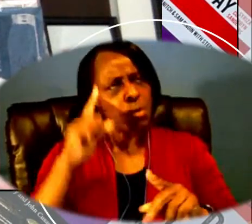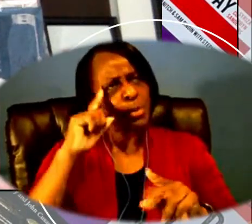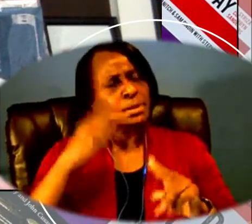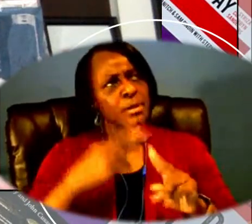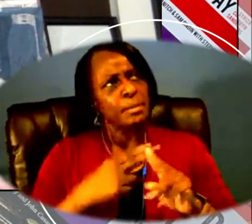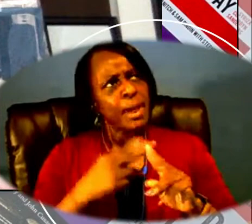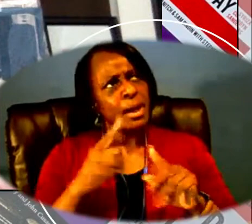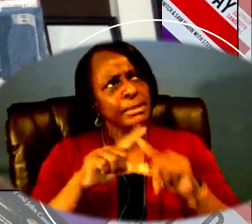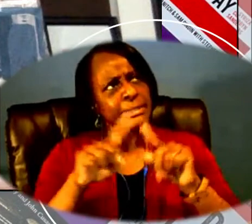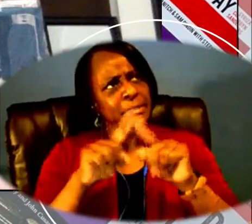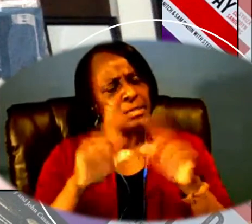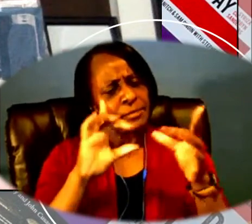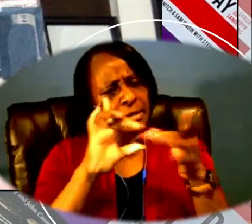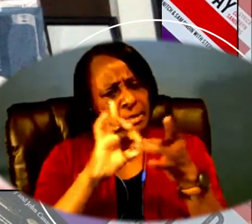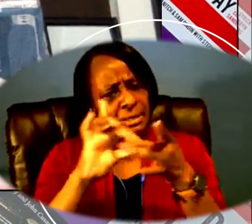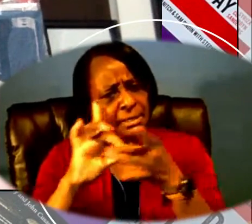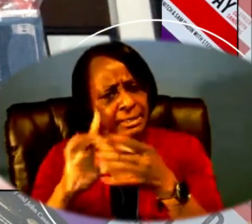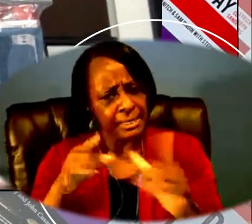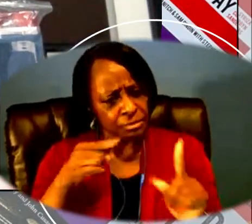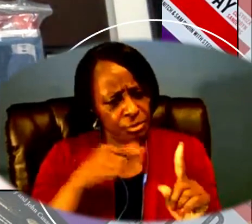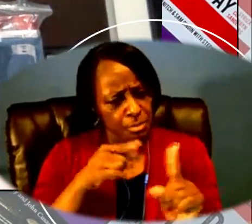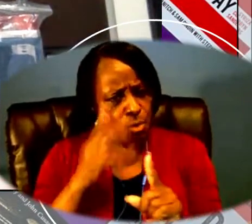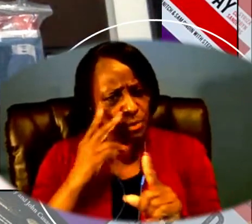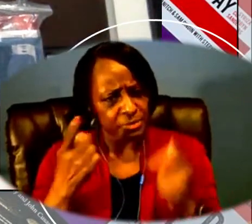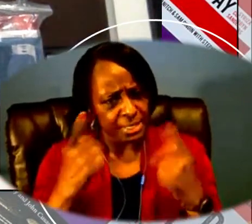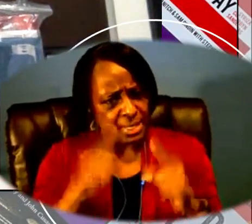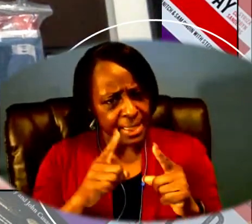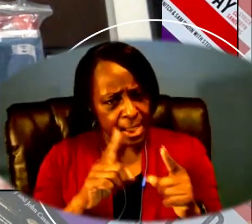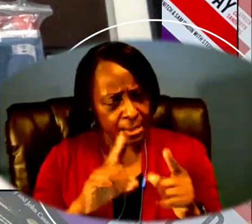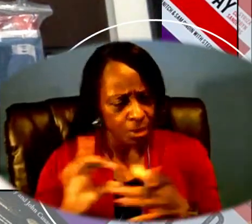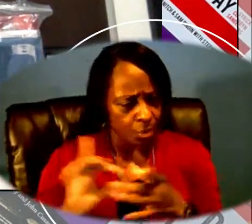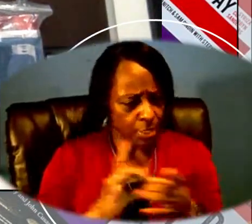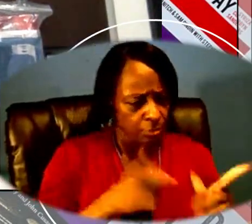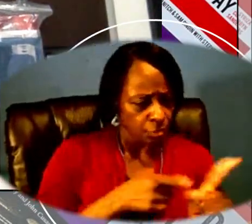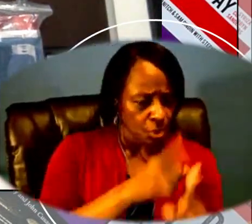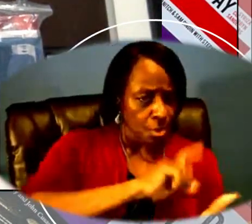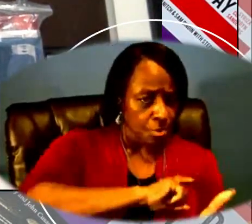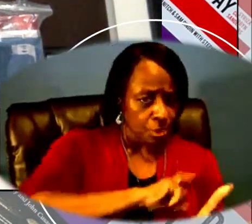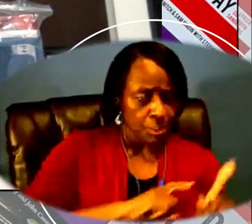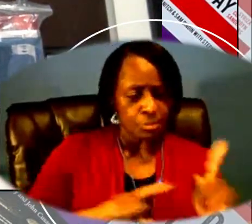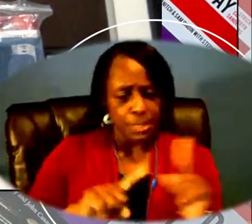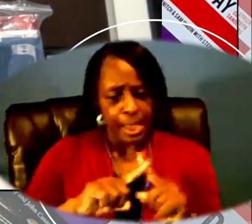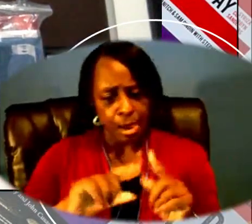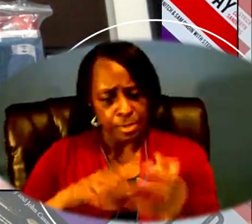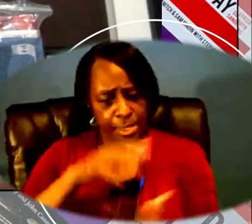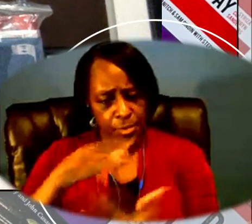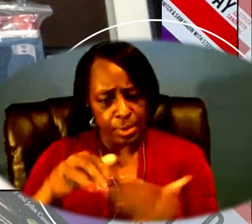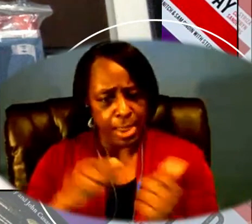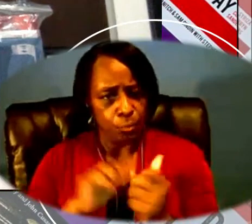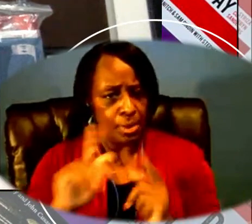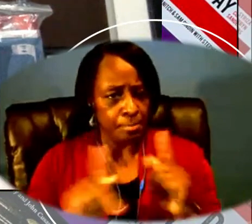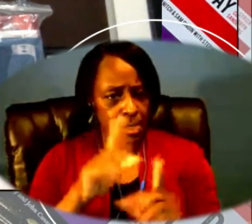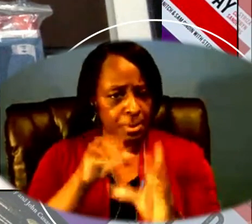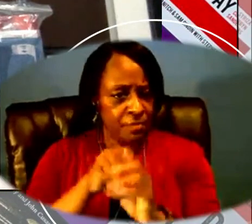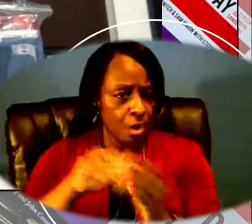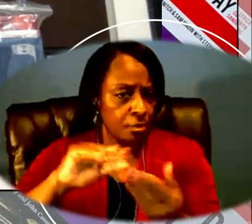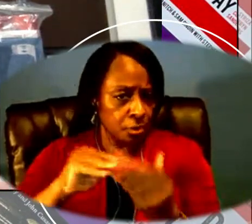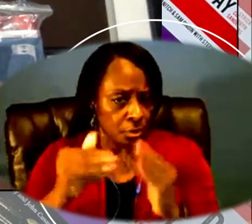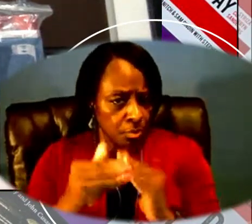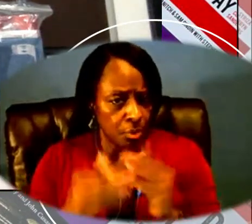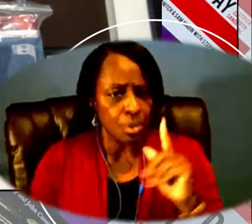different connection points that we are seeing around police and interactions in our community. Intracommunal